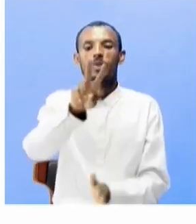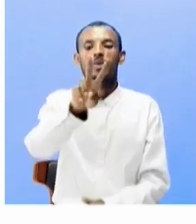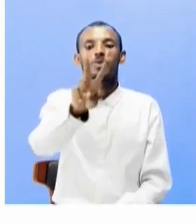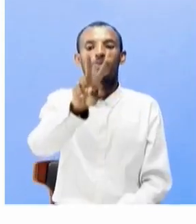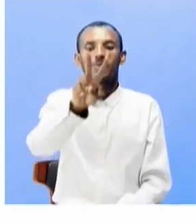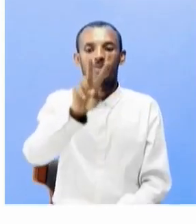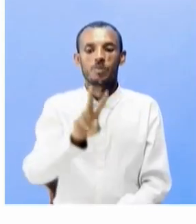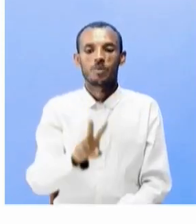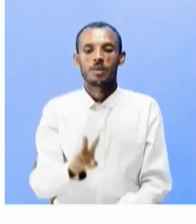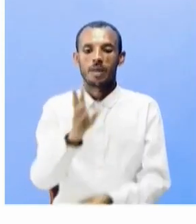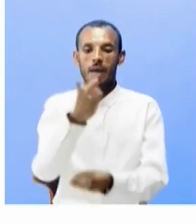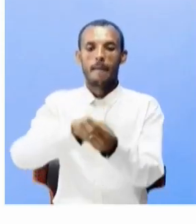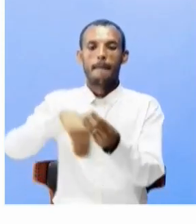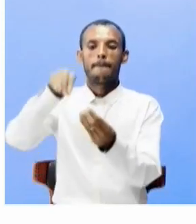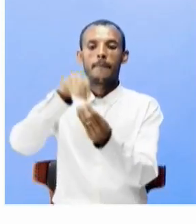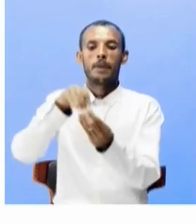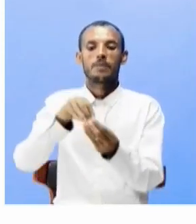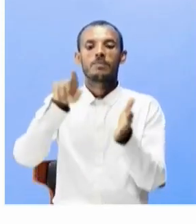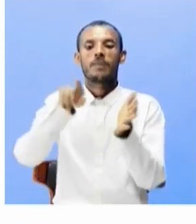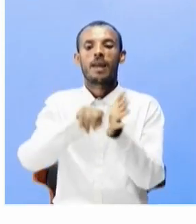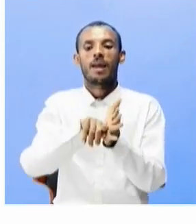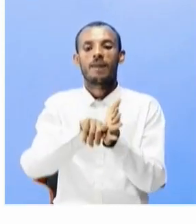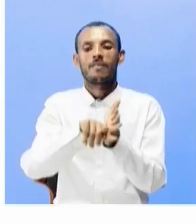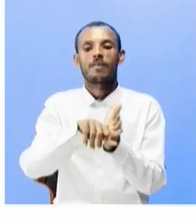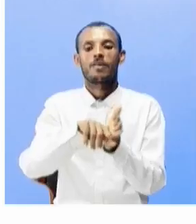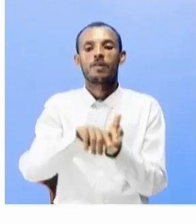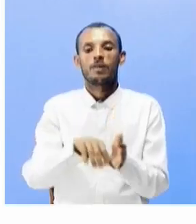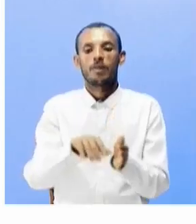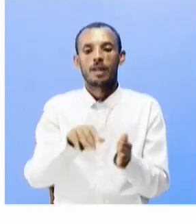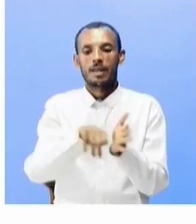-2 plus -2 plus 4.